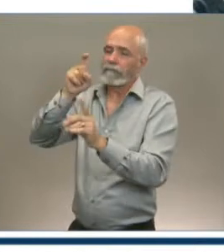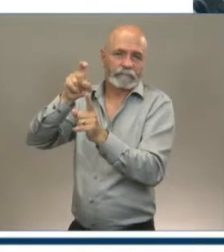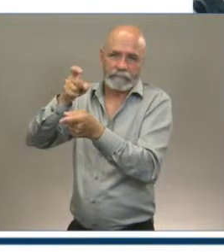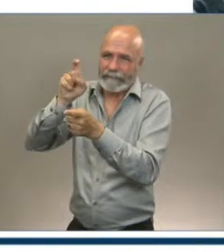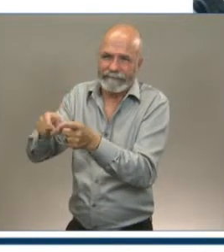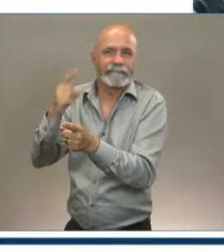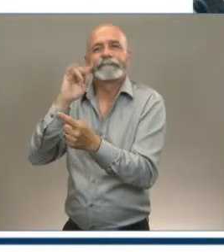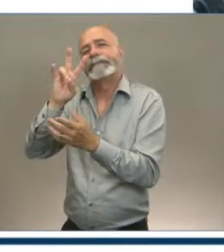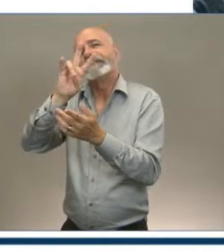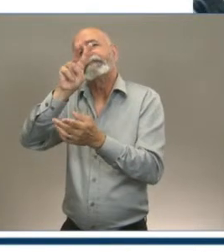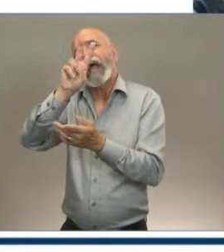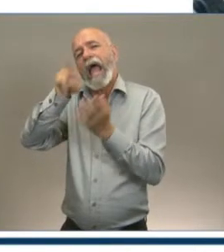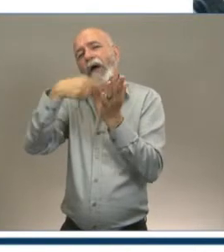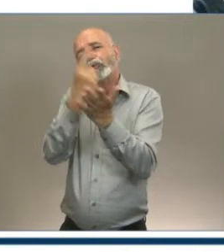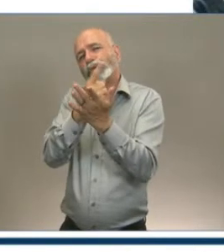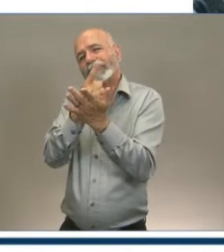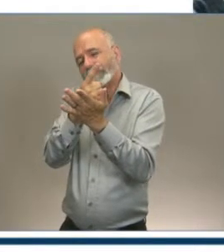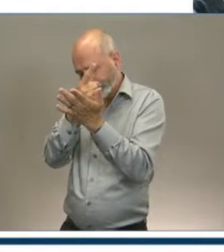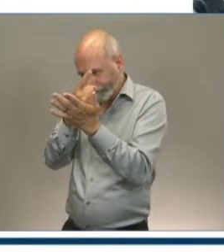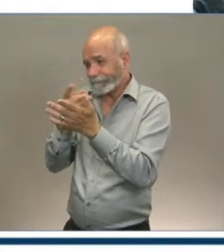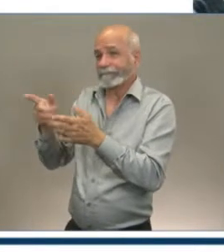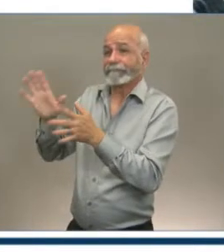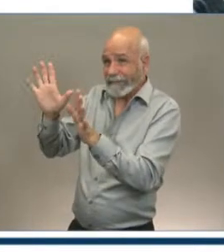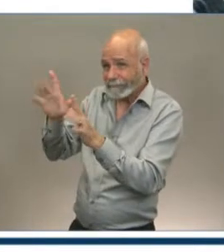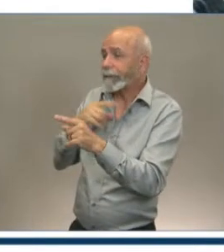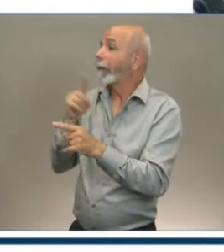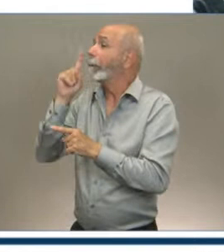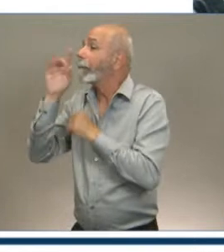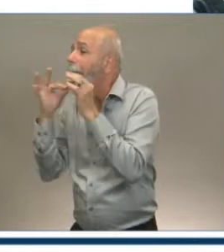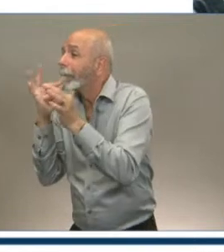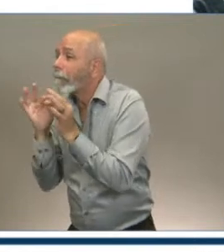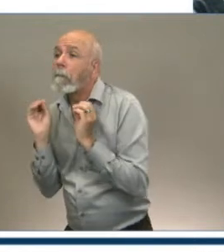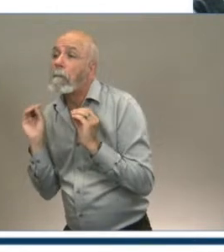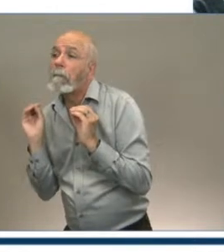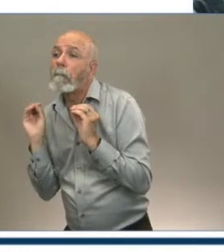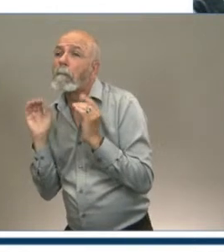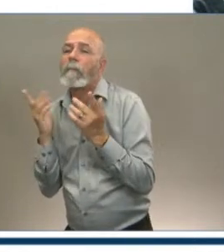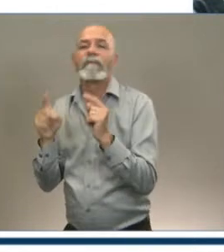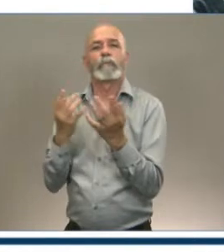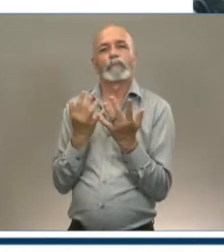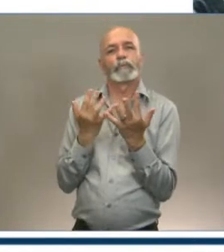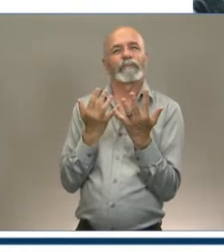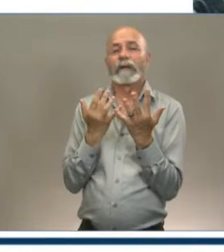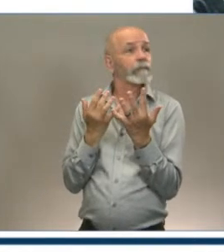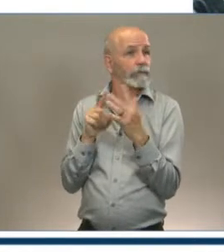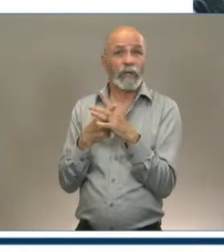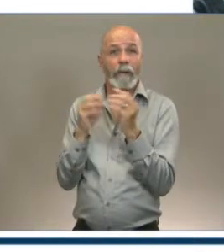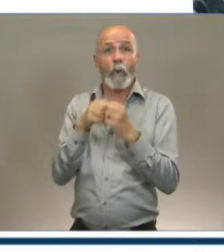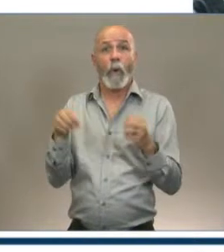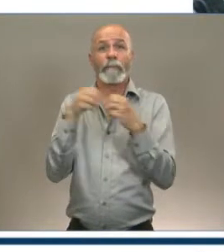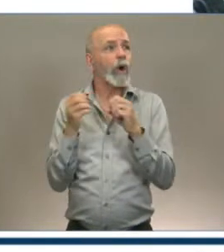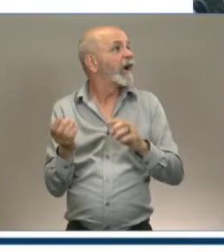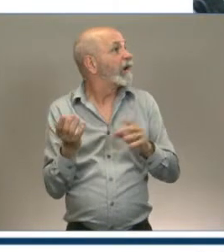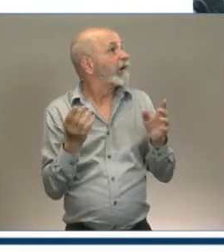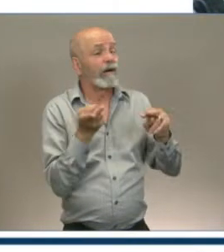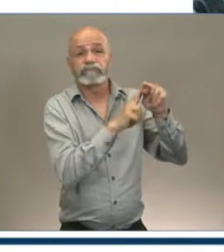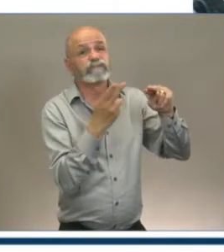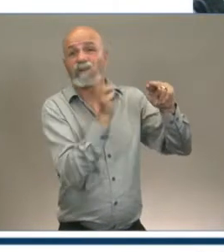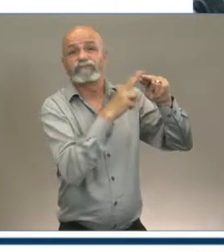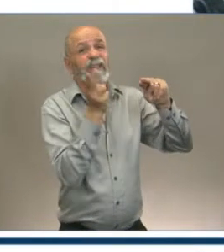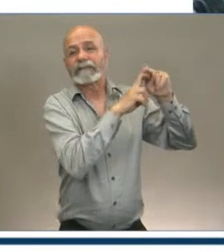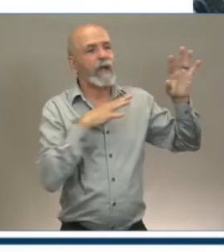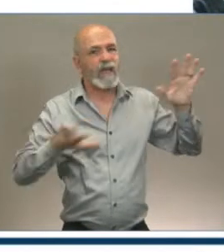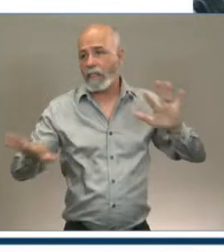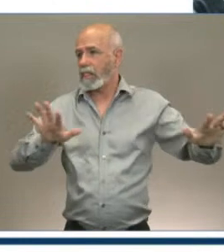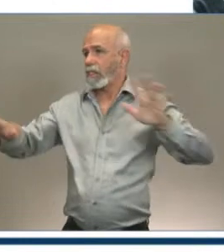procedure, but given the current risk level has been higher because of the variants and the amount of community spread, essentially testing